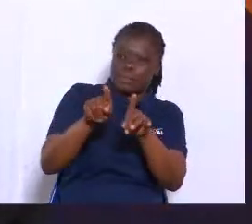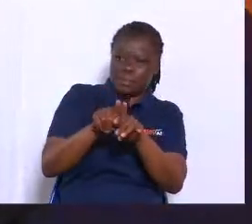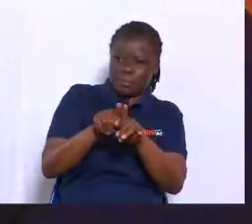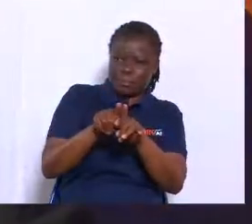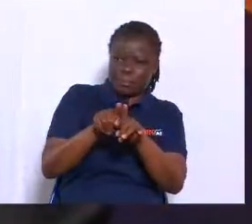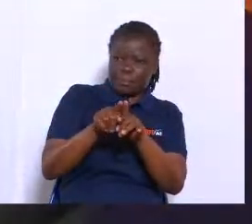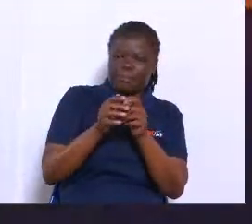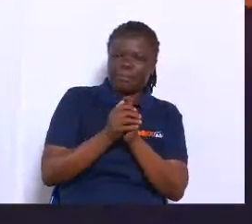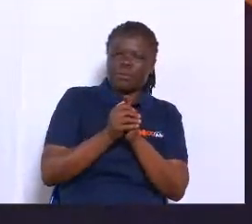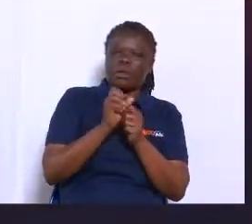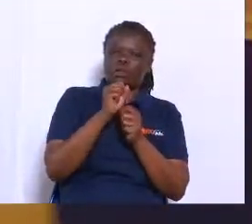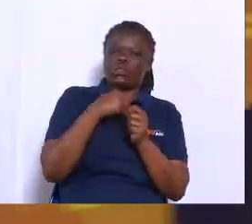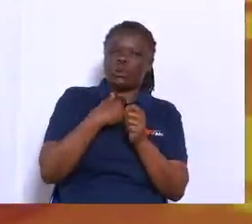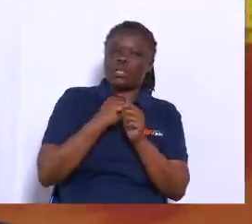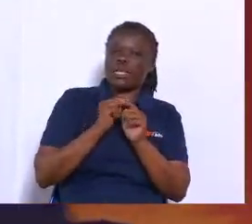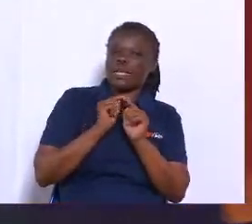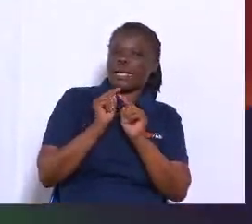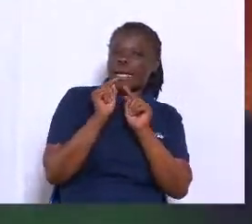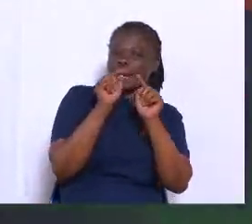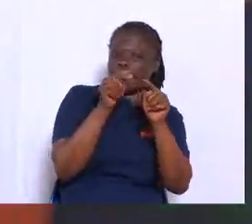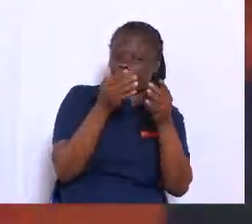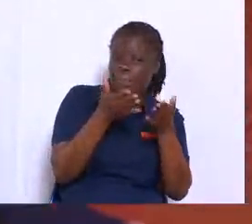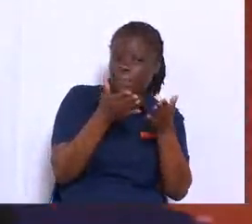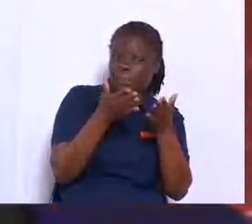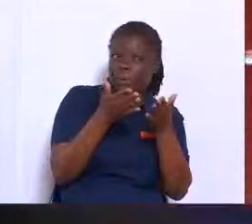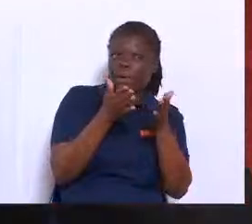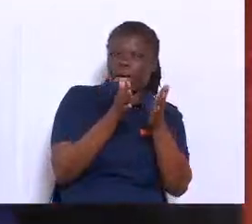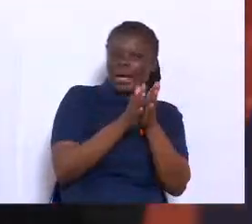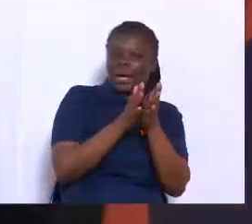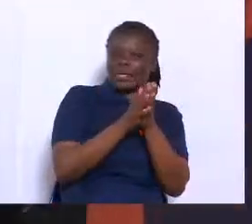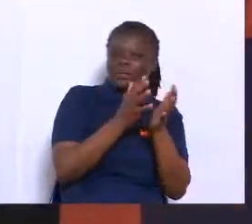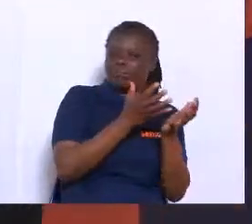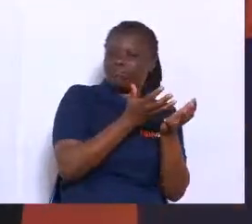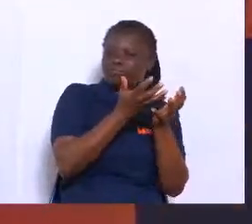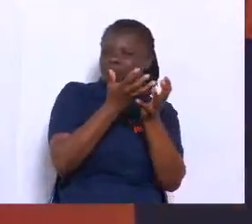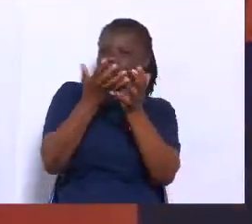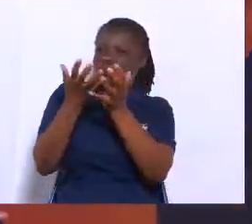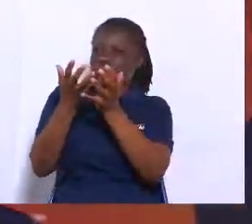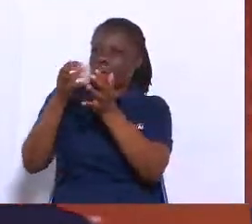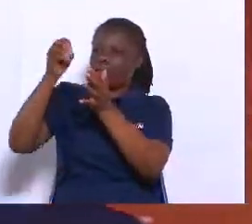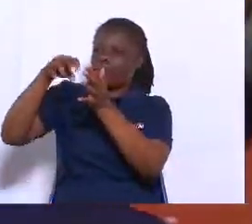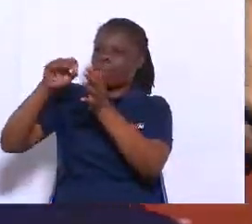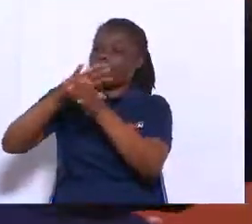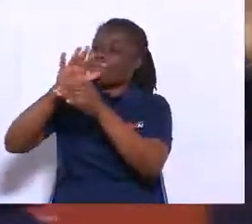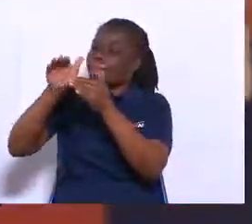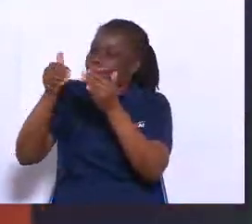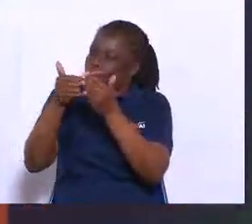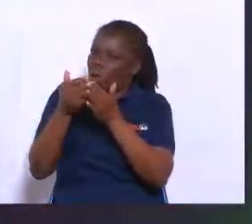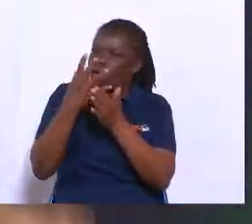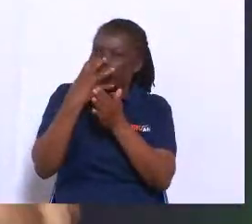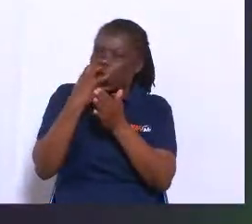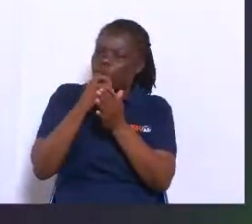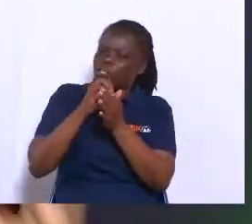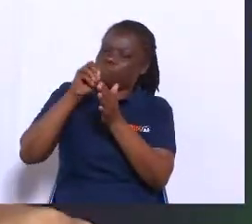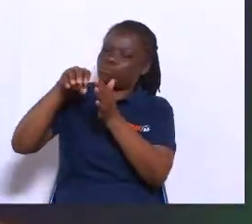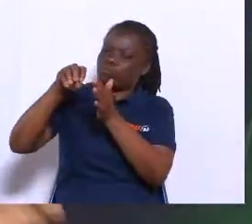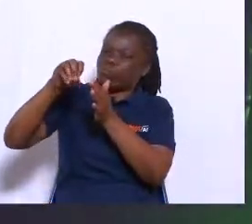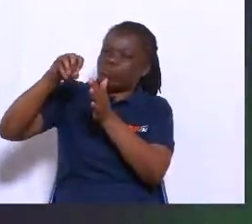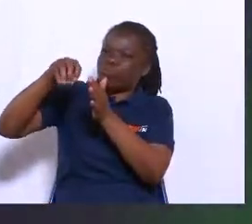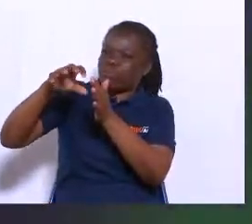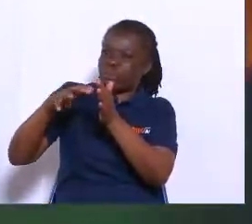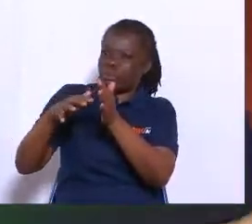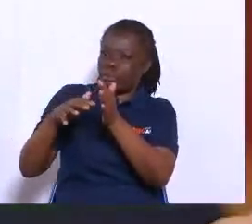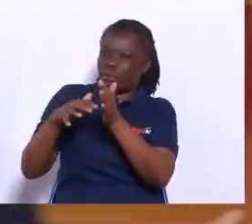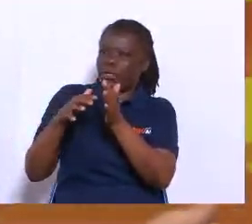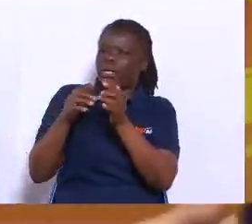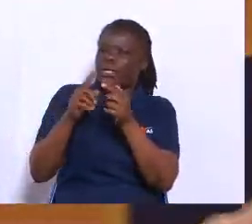through. So they come on this conveyor belt, and they come to these holes, and all the small oranges fall through. Boom, boom, boom.